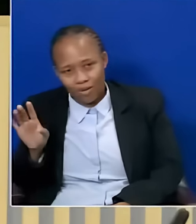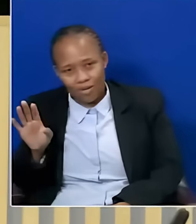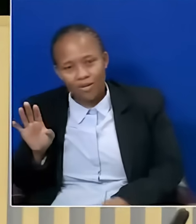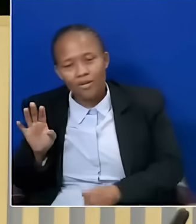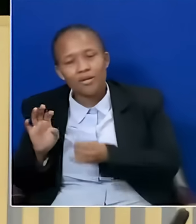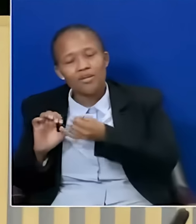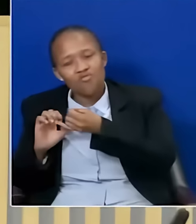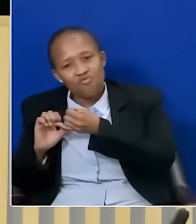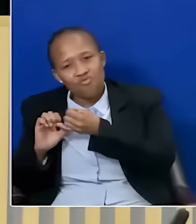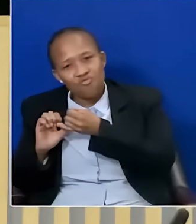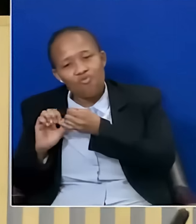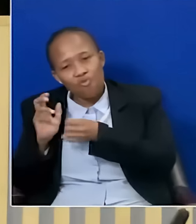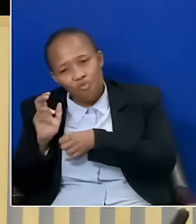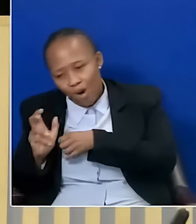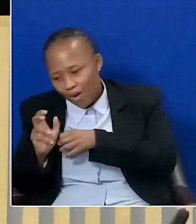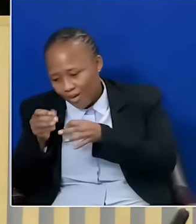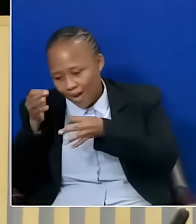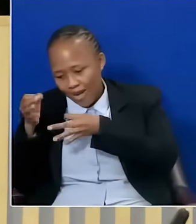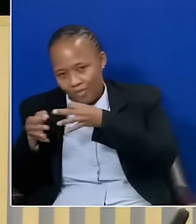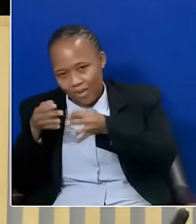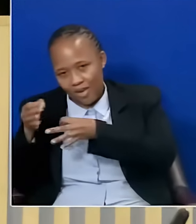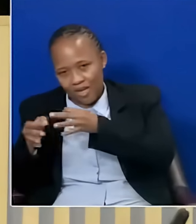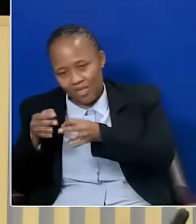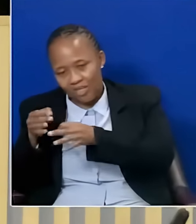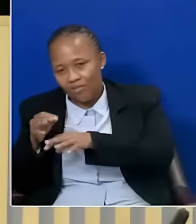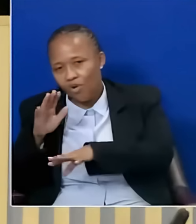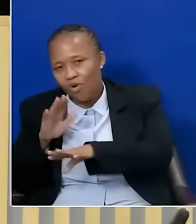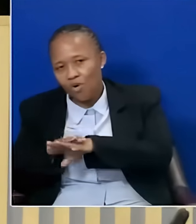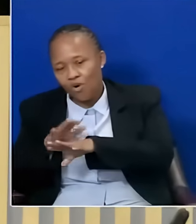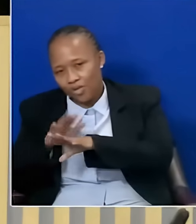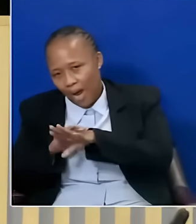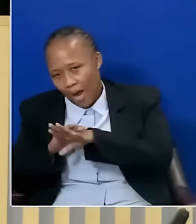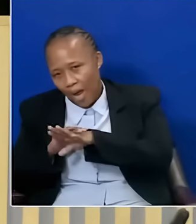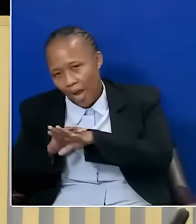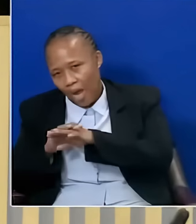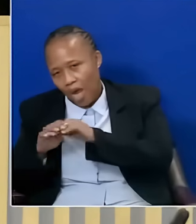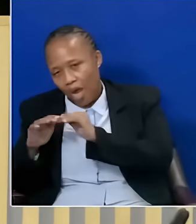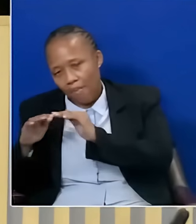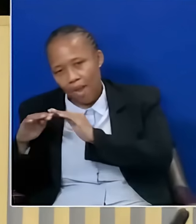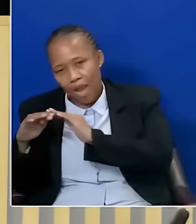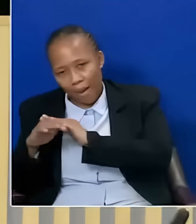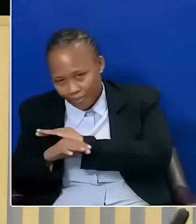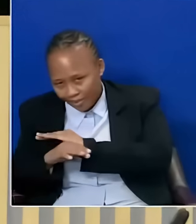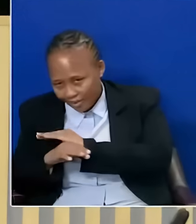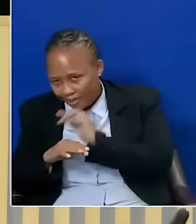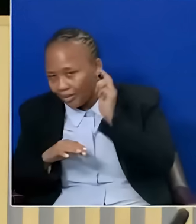the lapse of time. So you've got the Section 212 affidavit at the end in